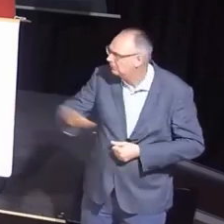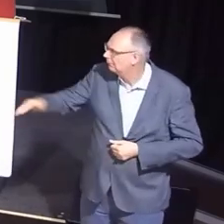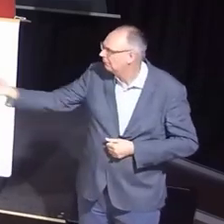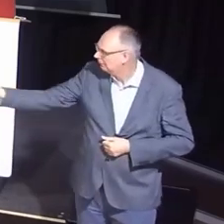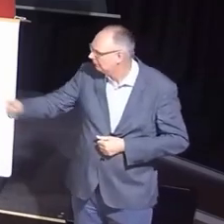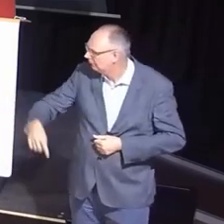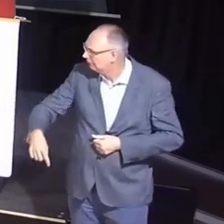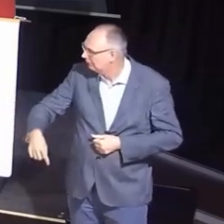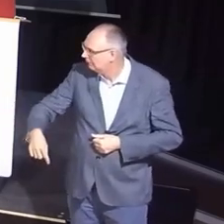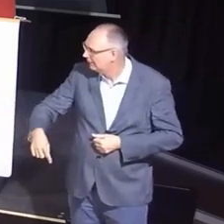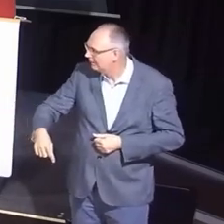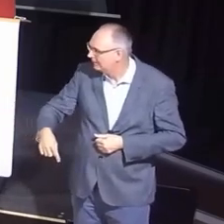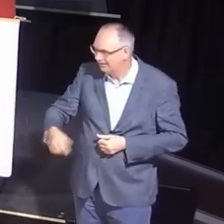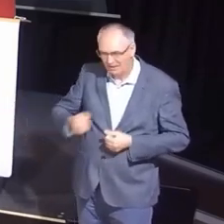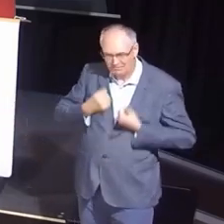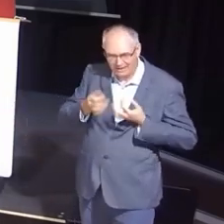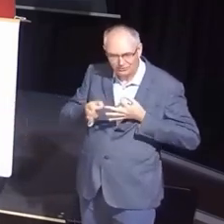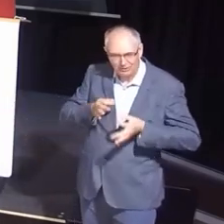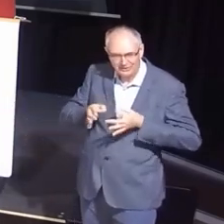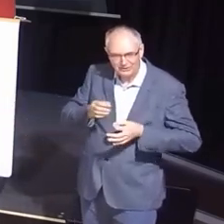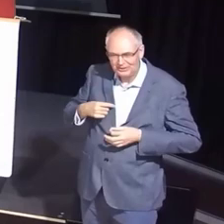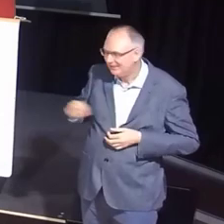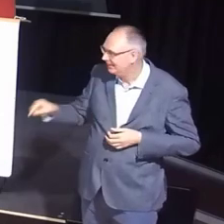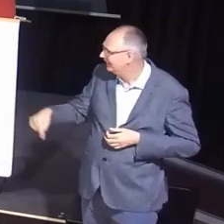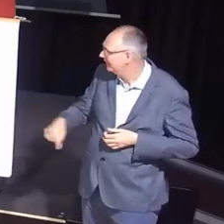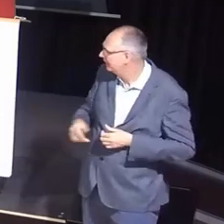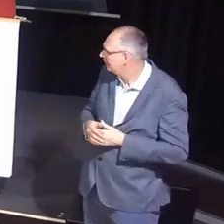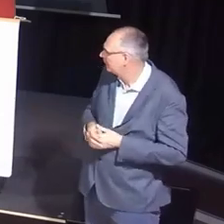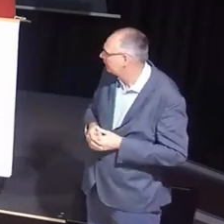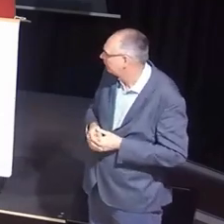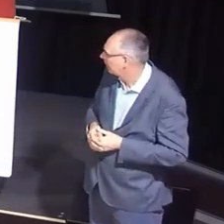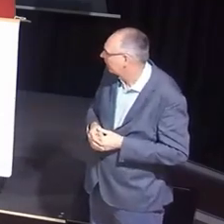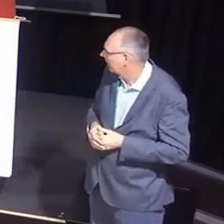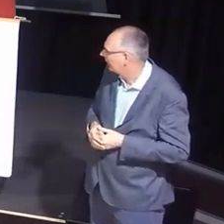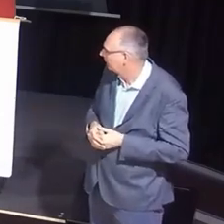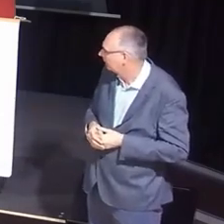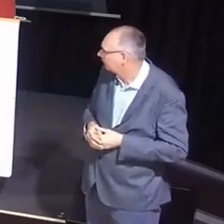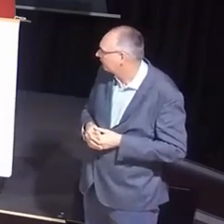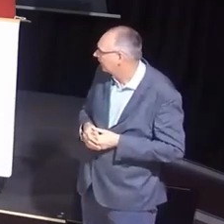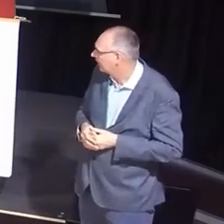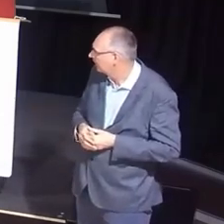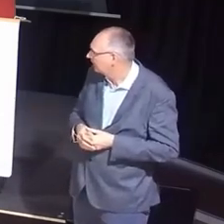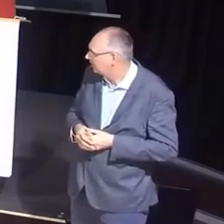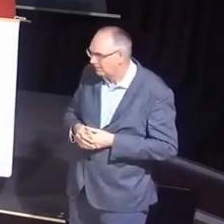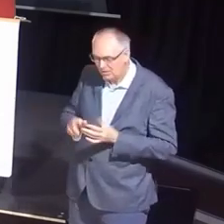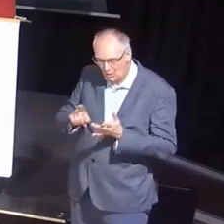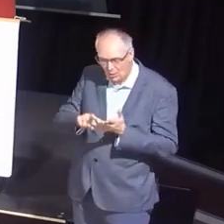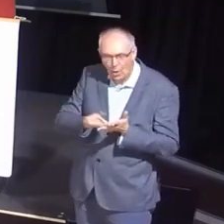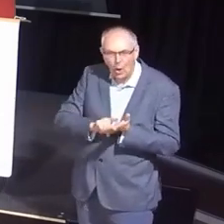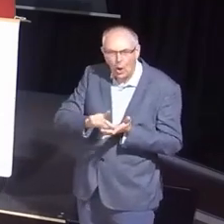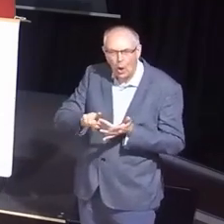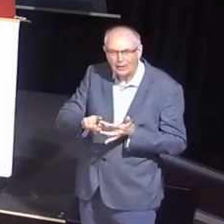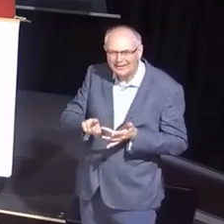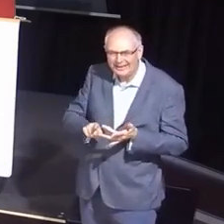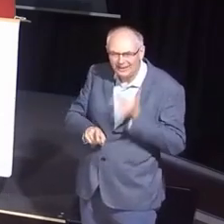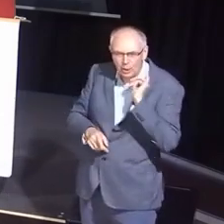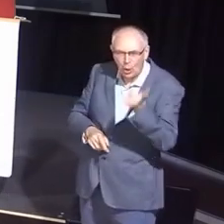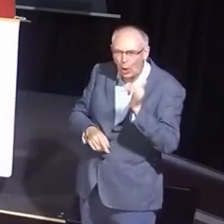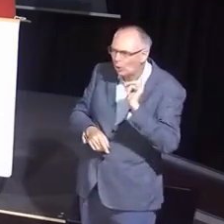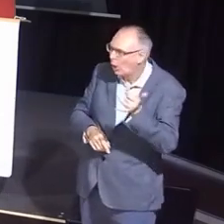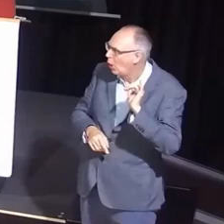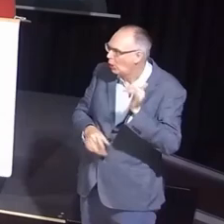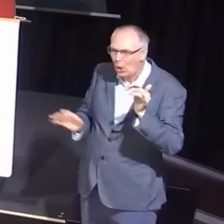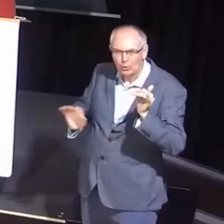there are some strategies that are quite effective. I'm trying to get an Ollie. No one's picking up my calls. I'm like,